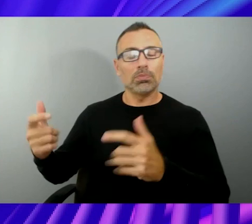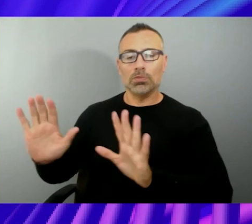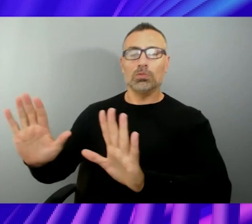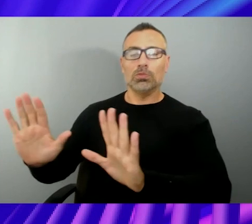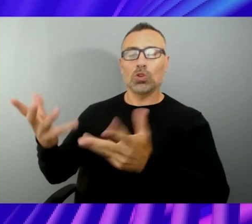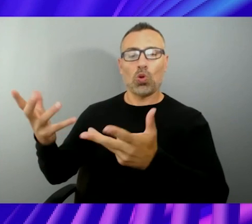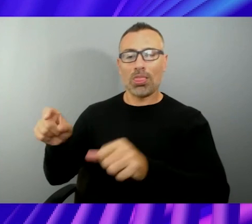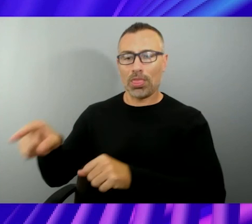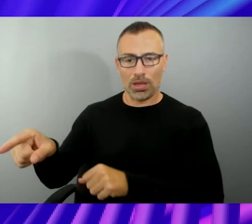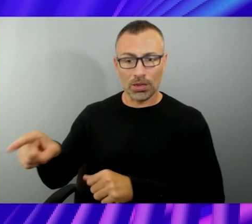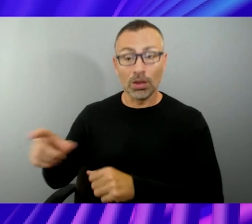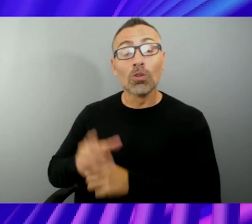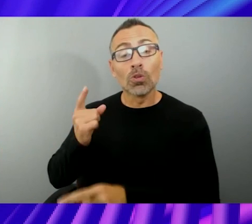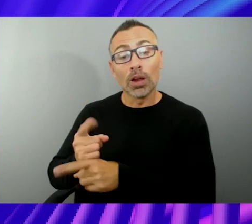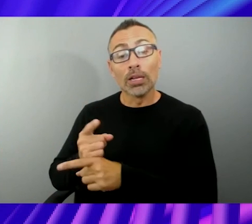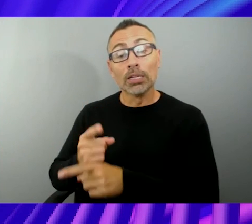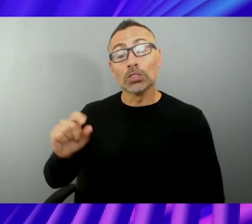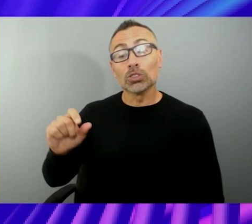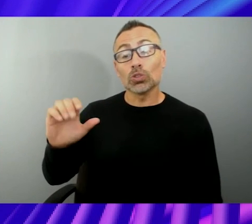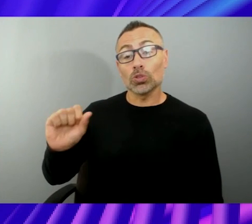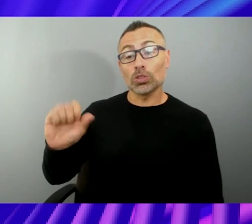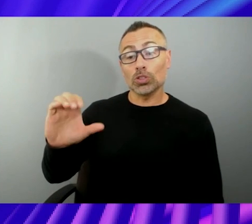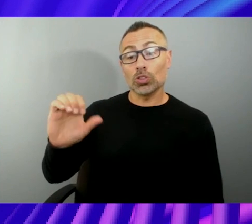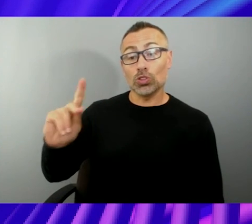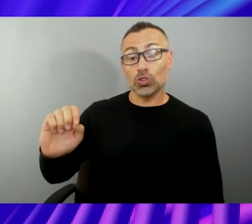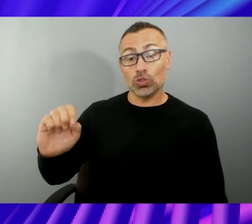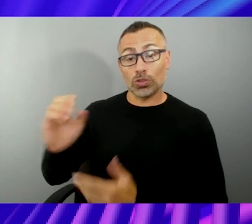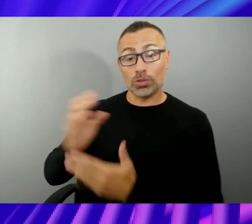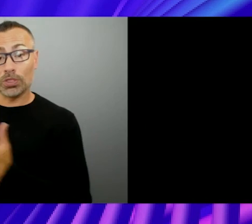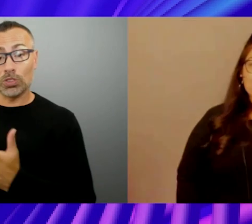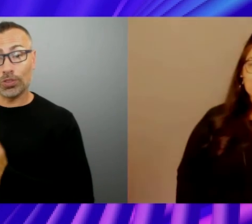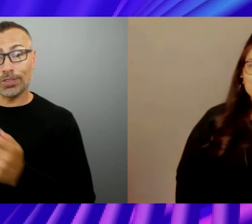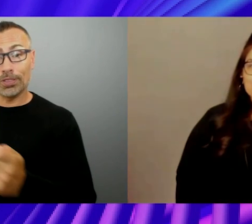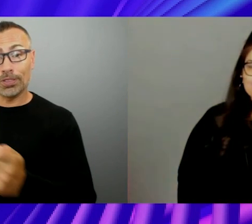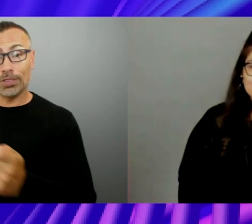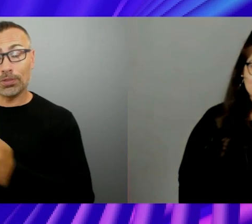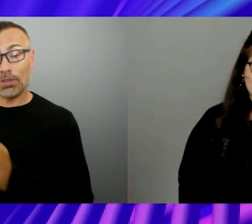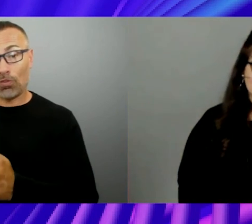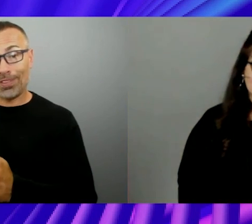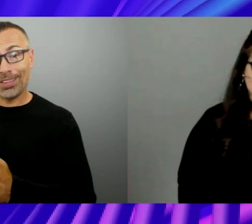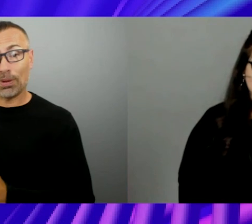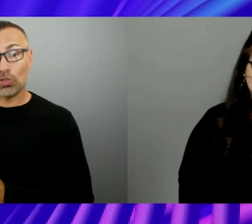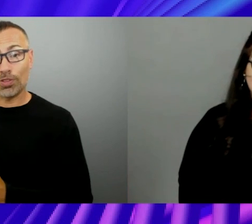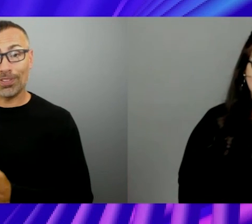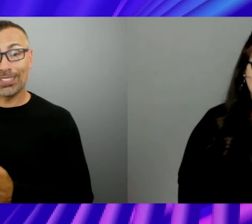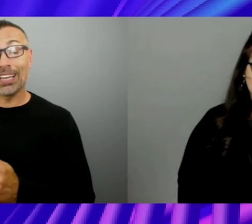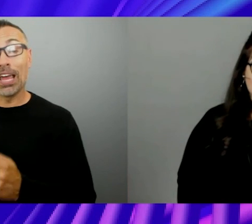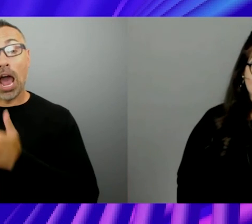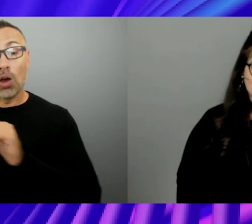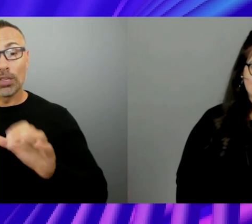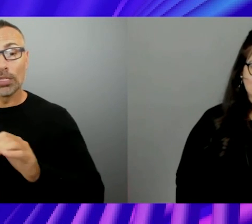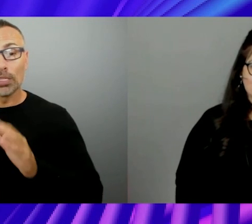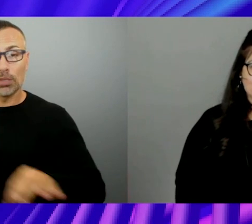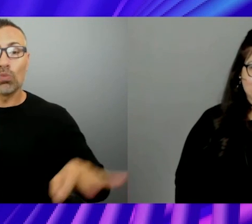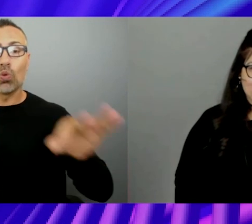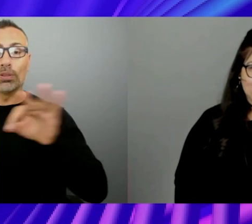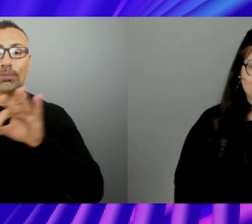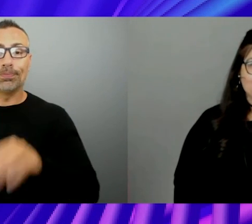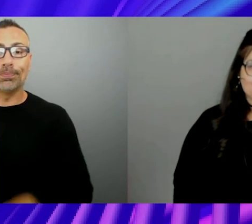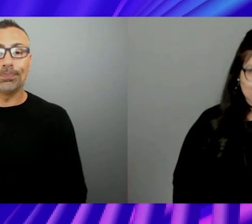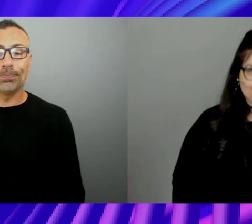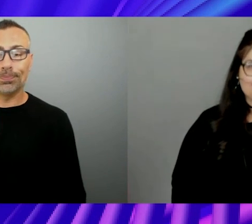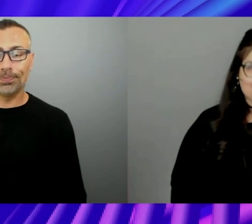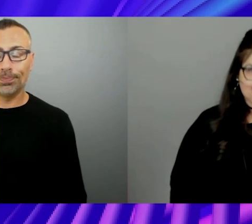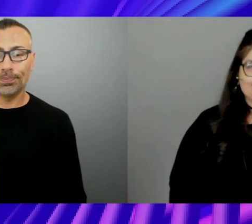right? So the scope with which you define what the microservice does and how well it does it is very, very important here. The second